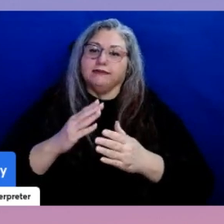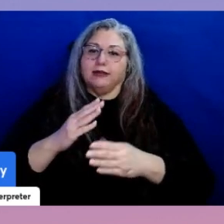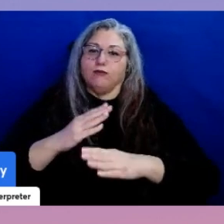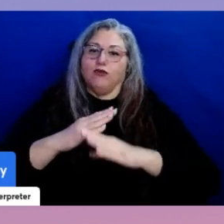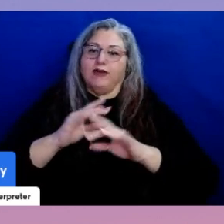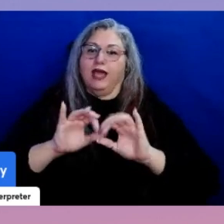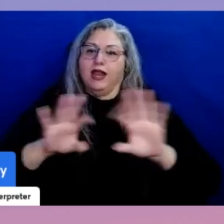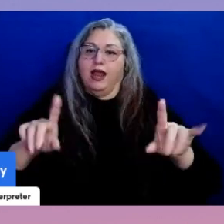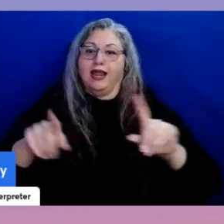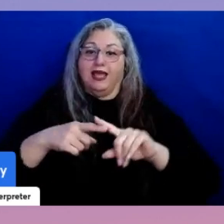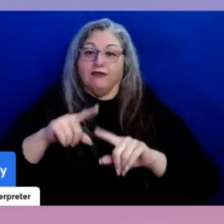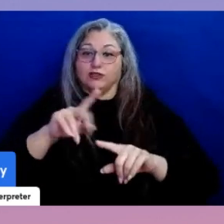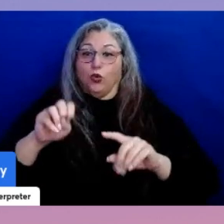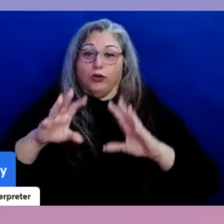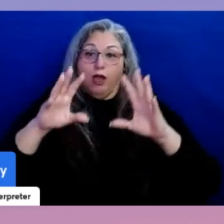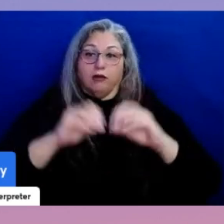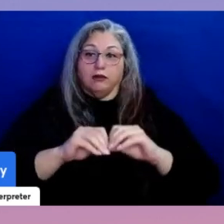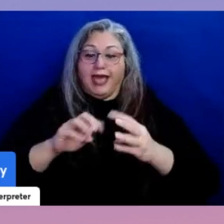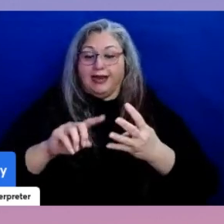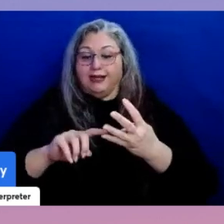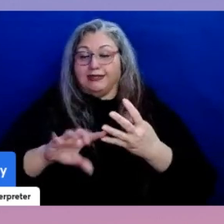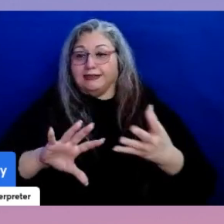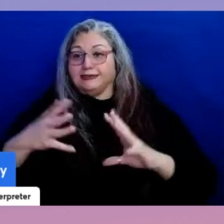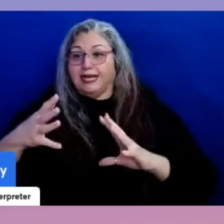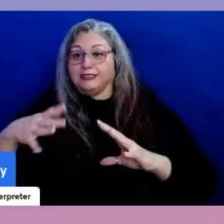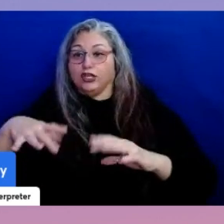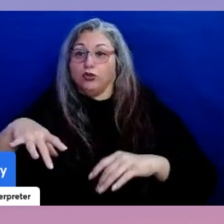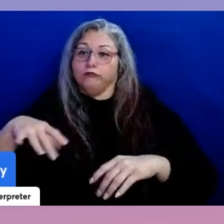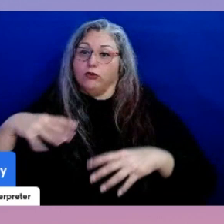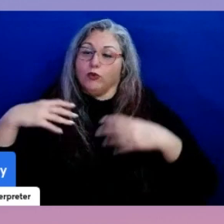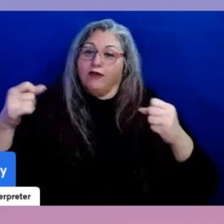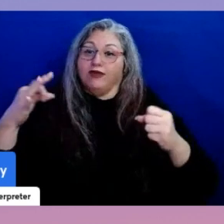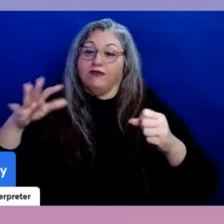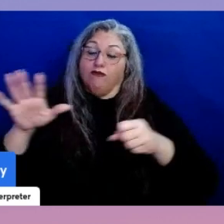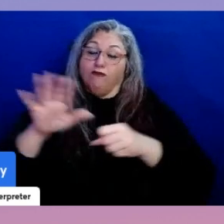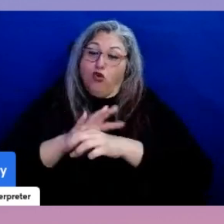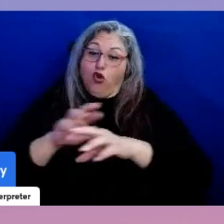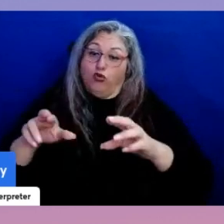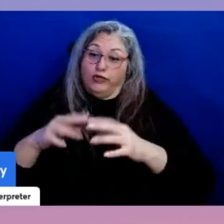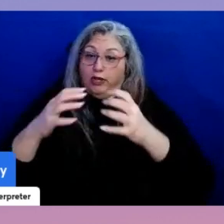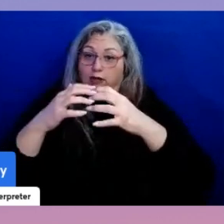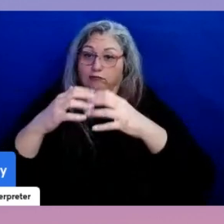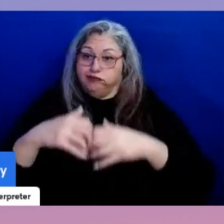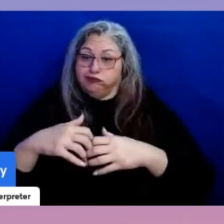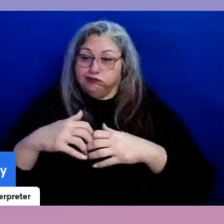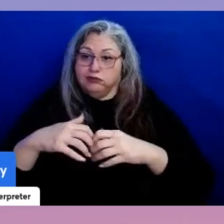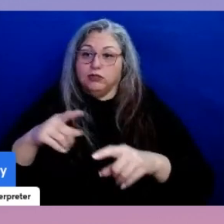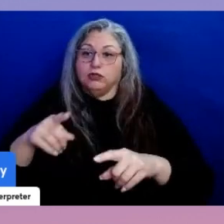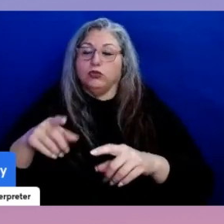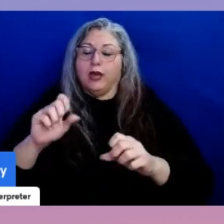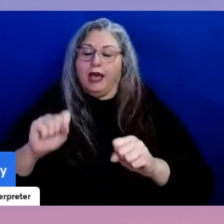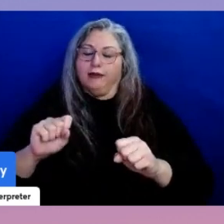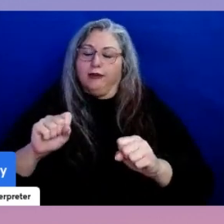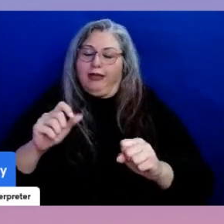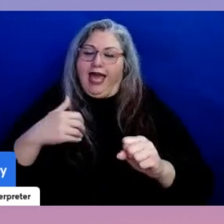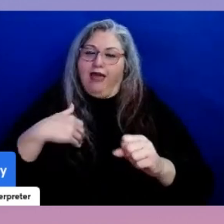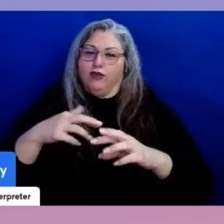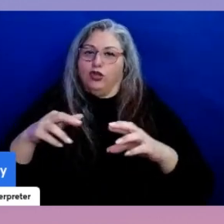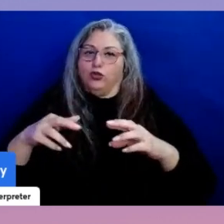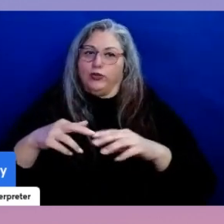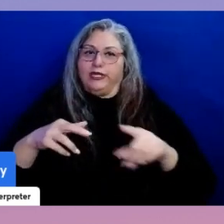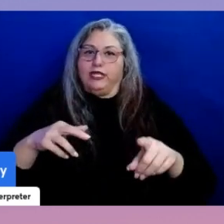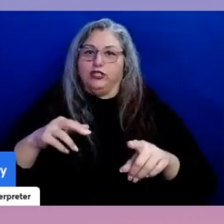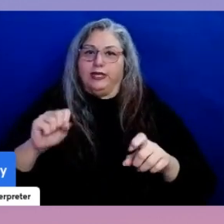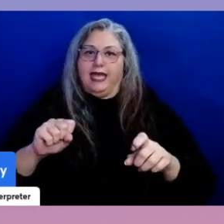and disaster recovery. In case an entire region goes down for your cloud provider, you'd ideally want a regional failover instance you could fall back